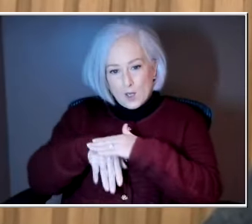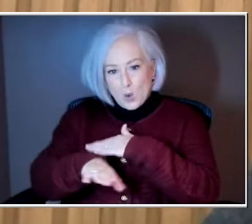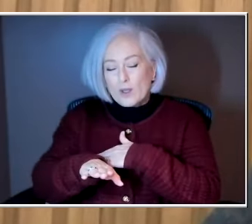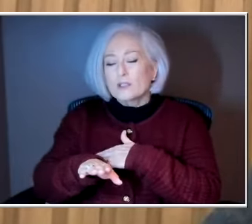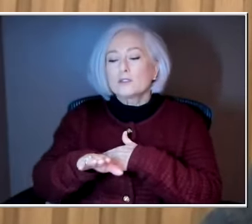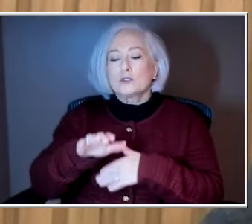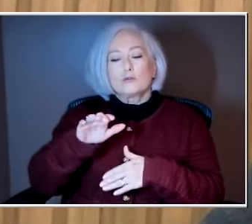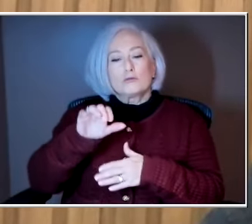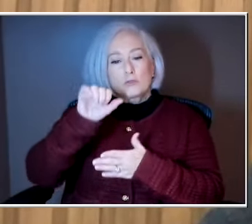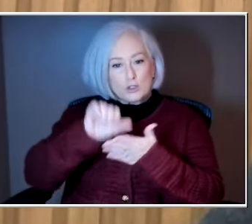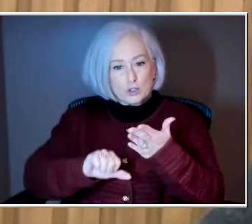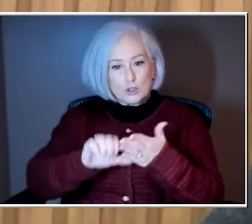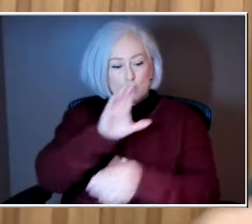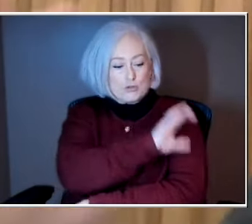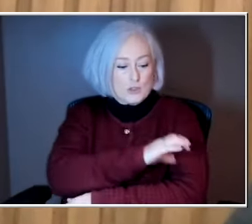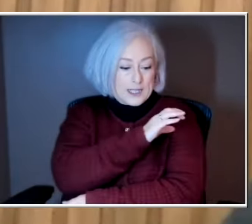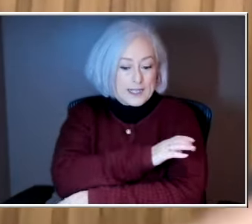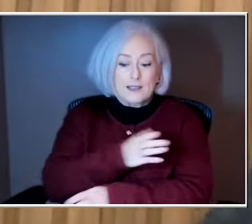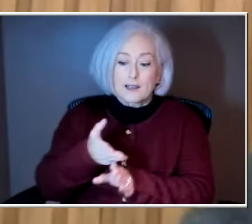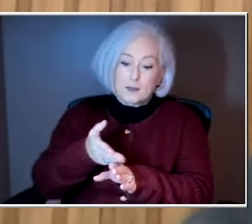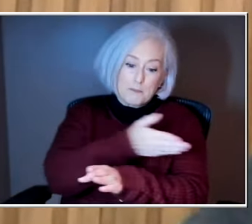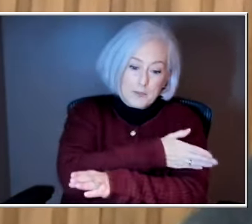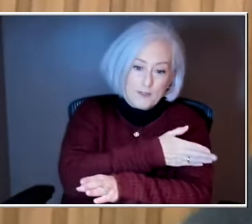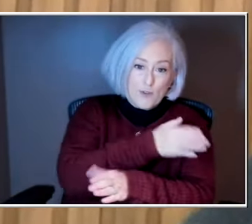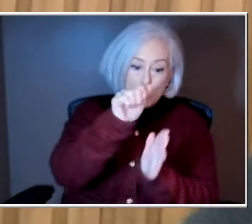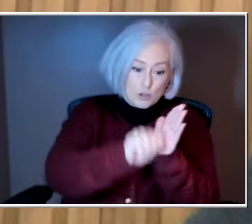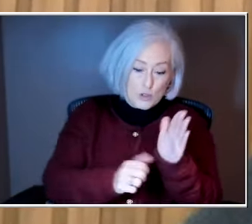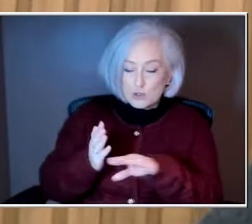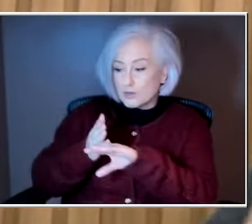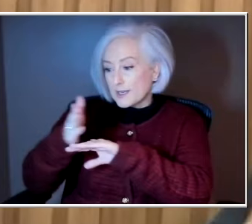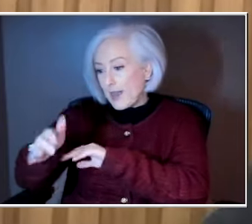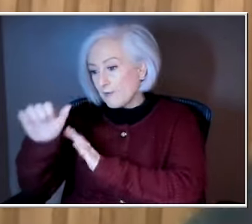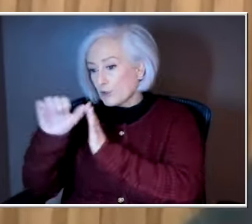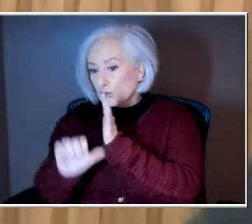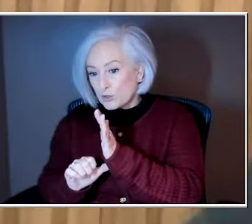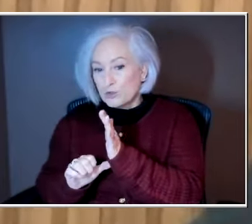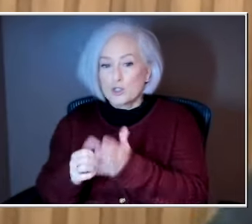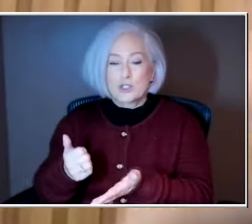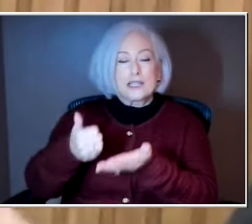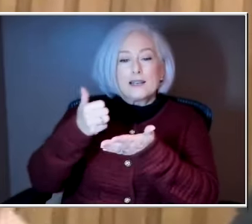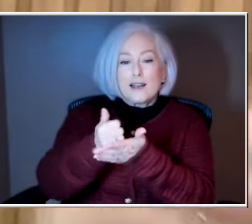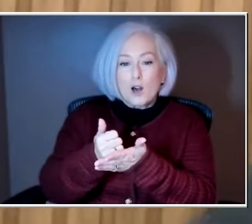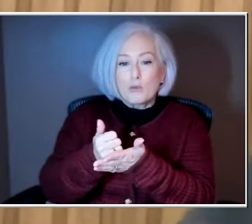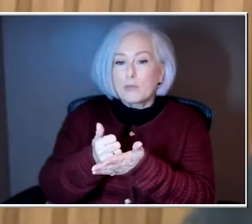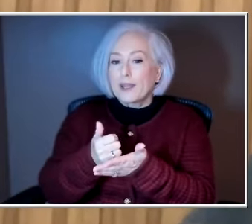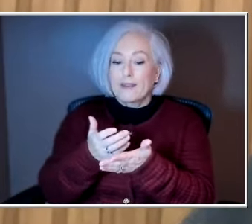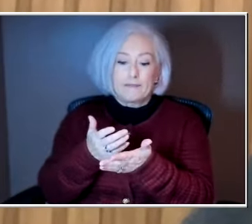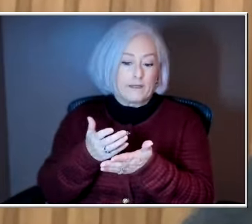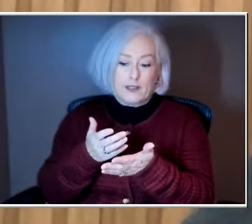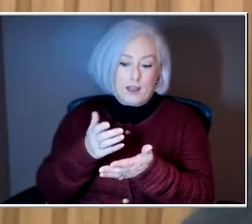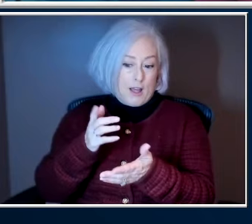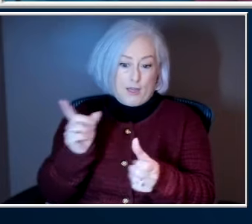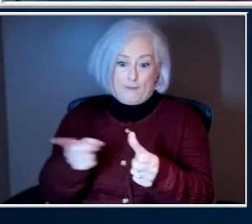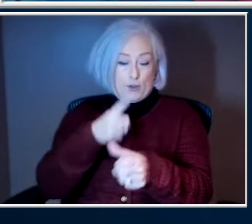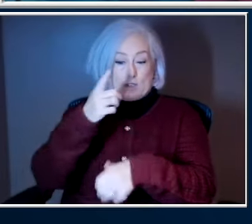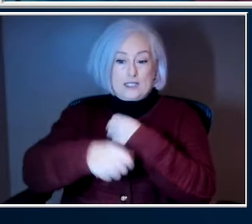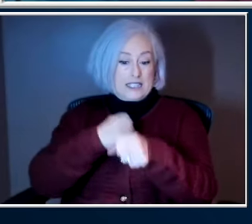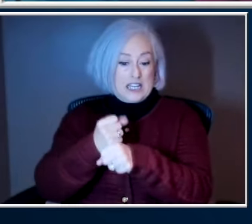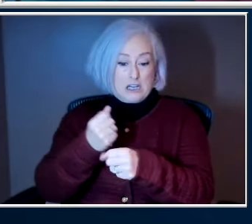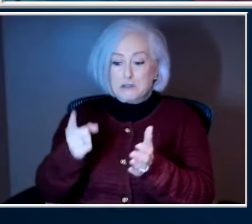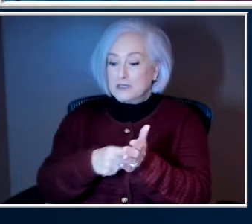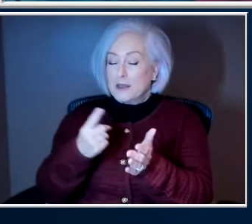post-surgery, whether it's preparing for the surgery, or helping with that adjustment, whether it's within that first year or sometimes years down the road. So, you know,